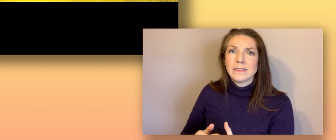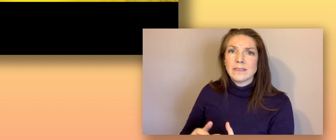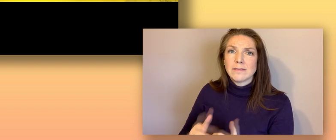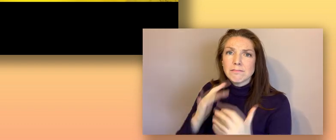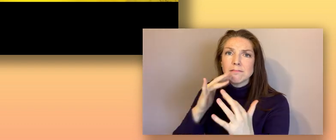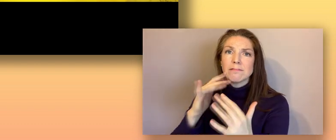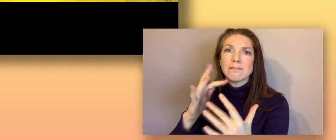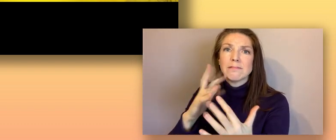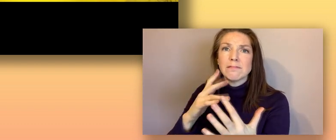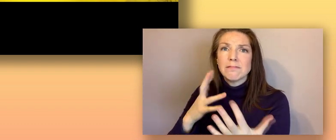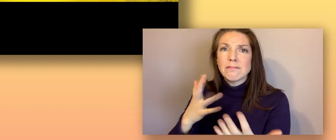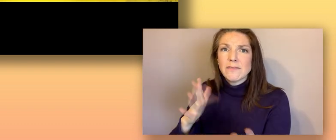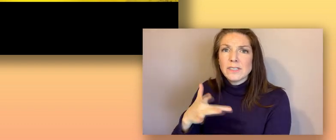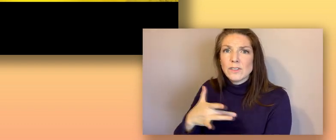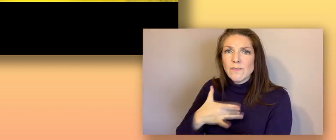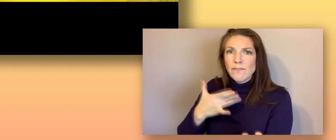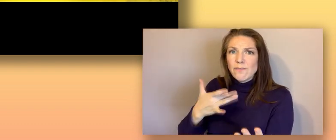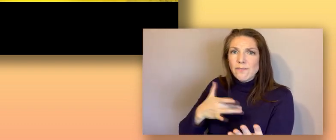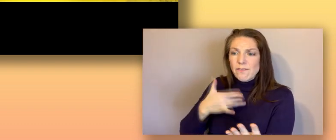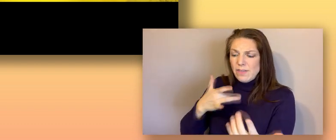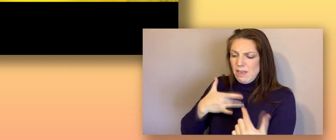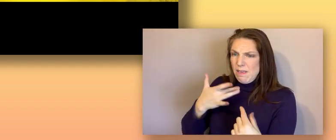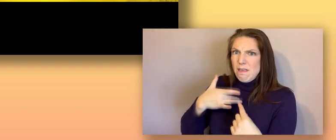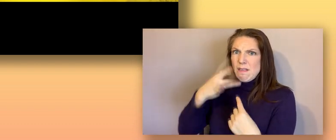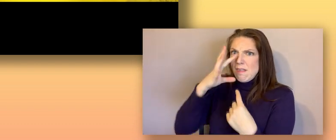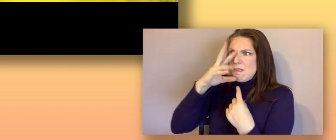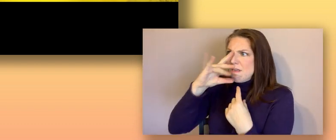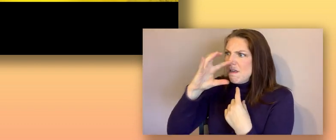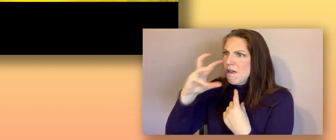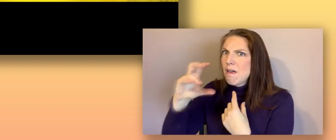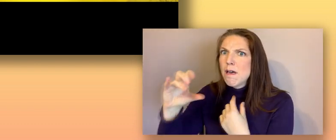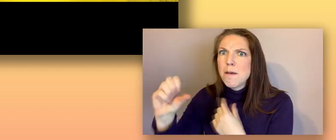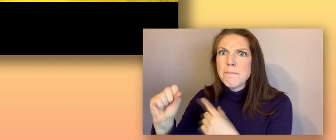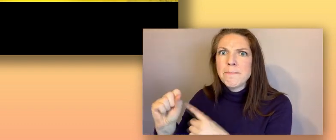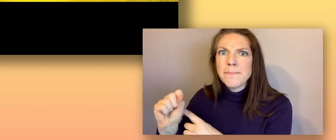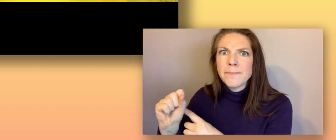This feeling, it's so appealing